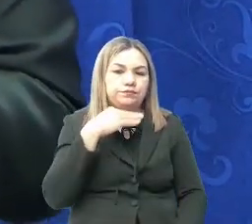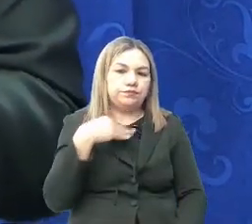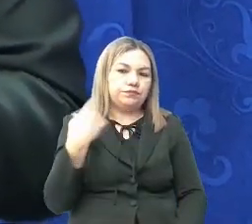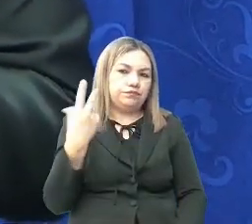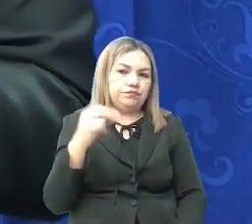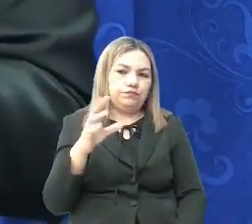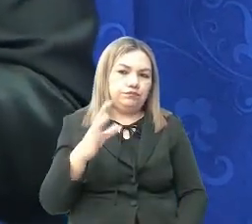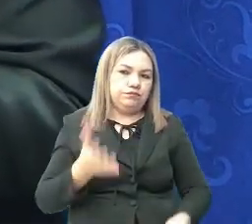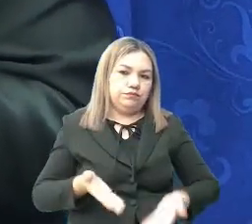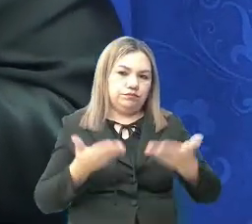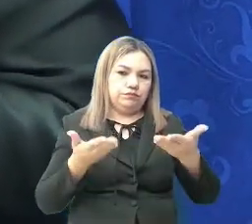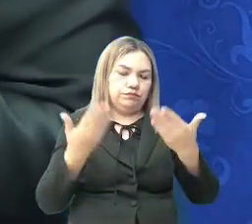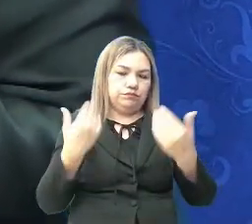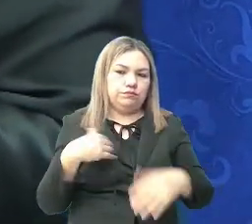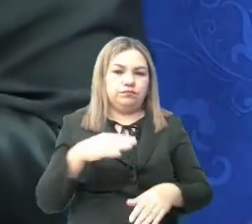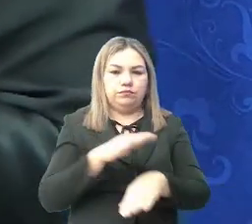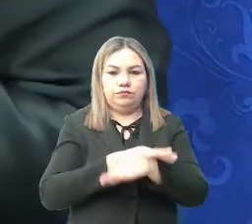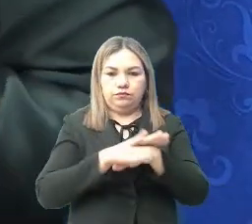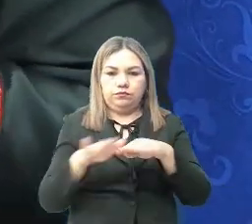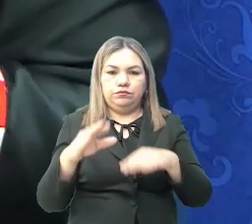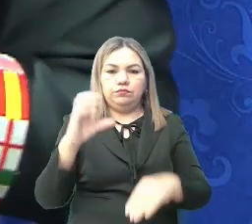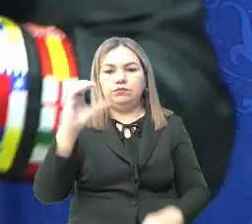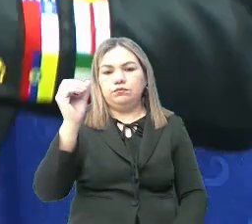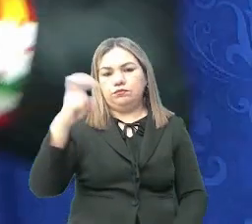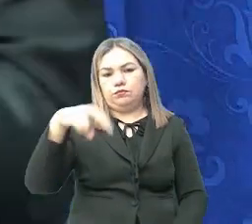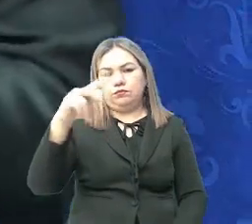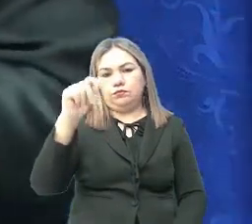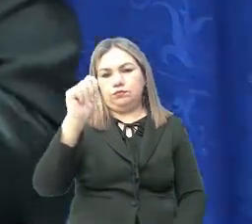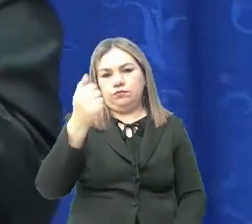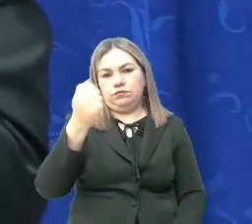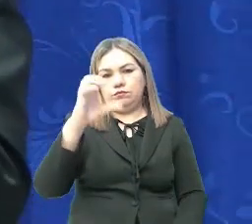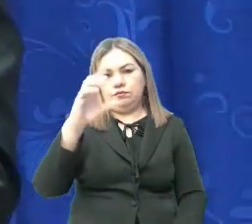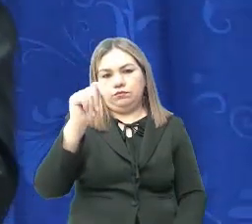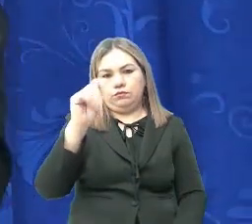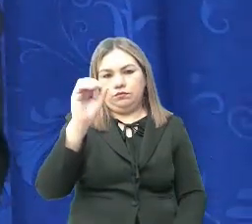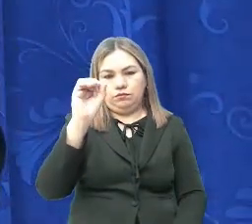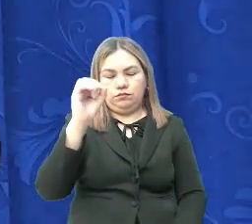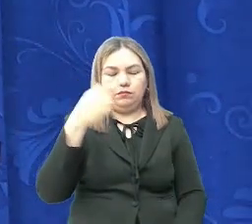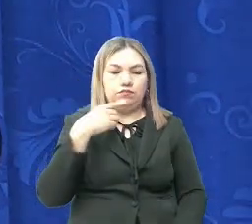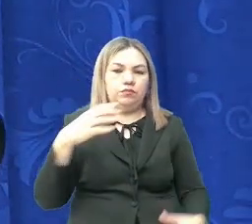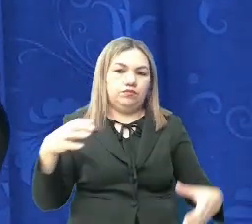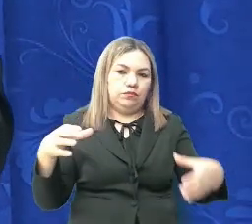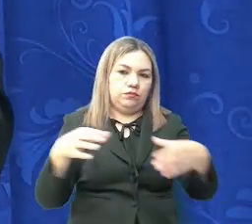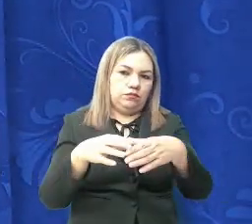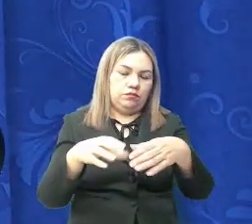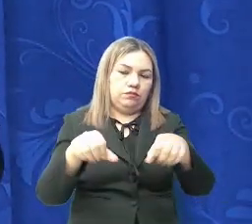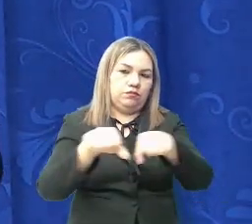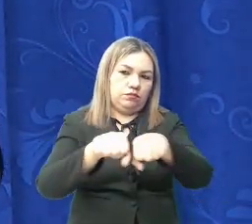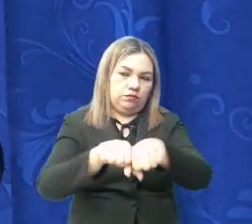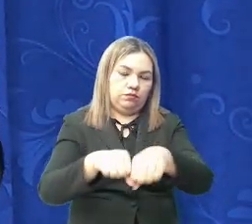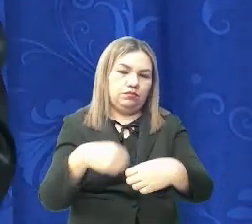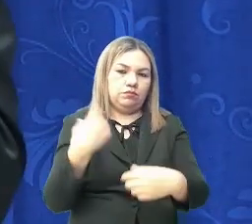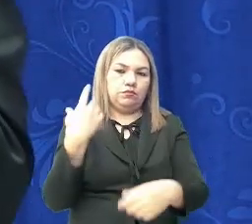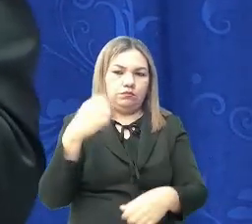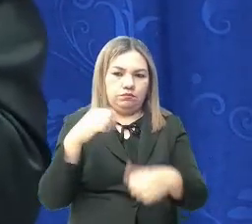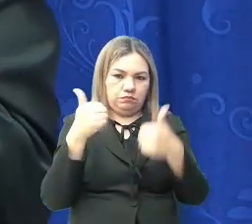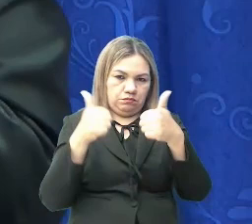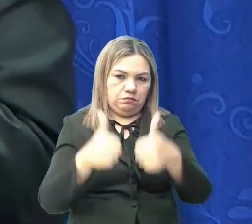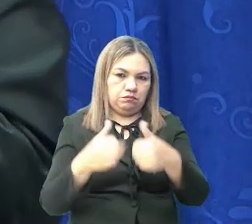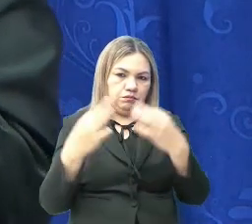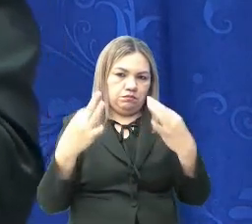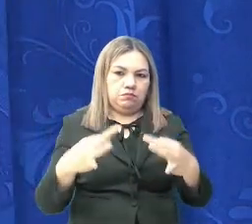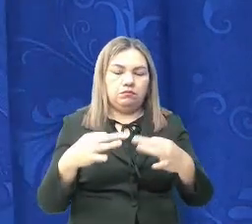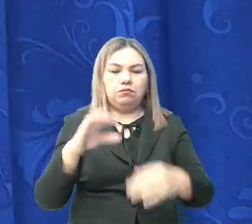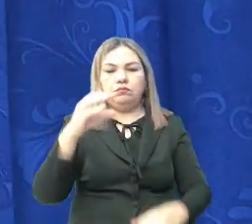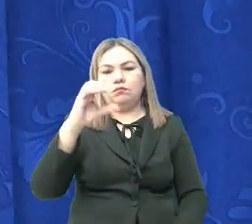there's people that do not prosper because they don't have good contacts. It also means being aligned with correct